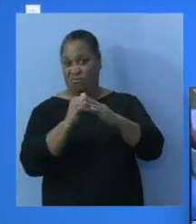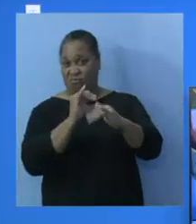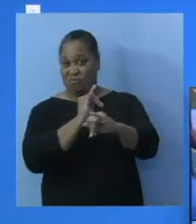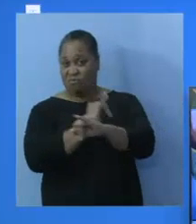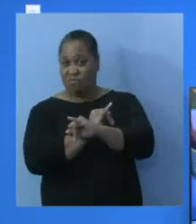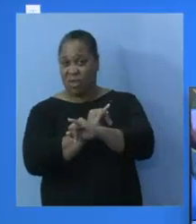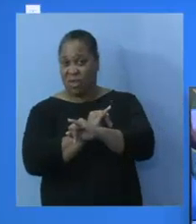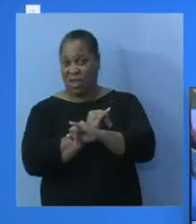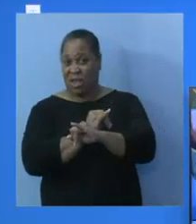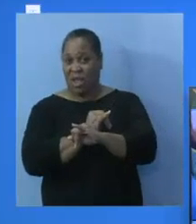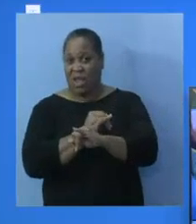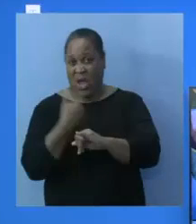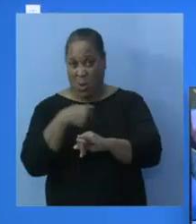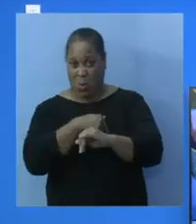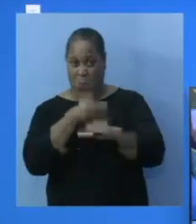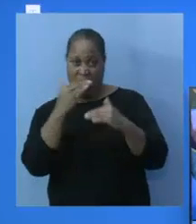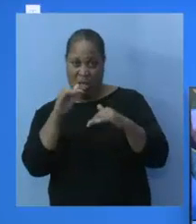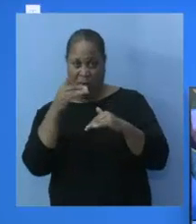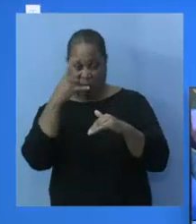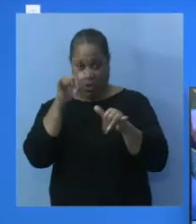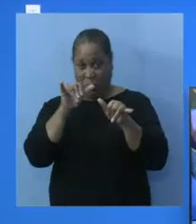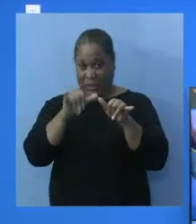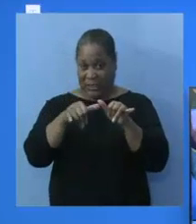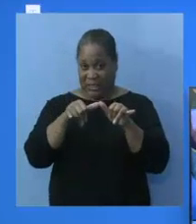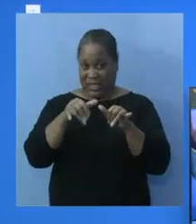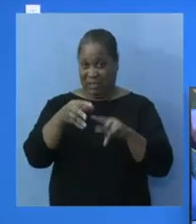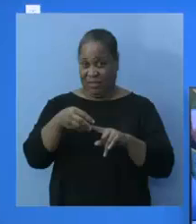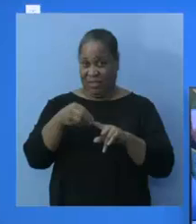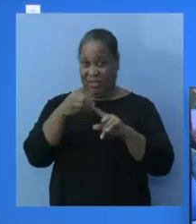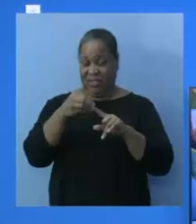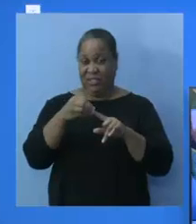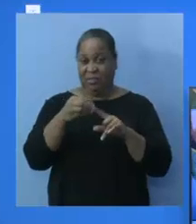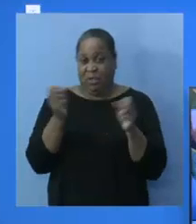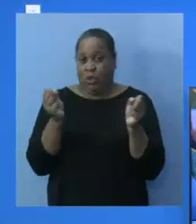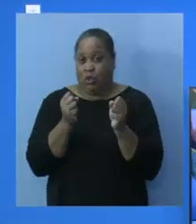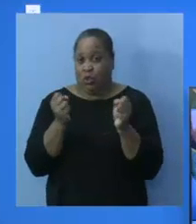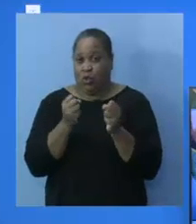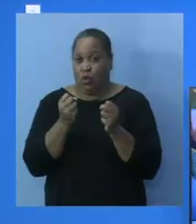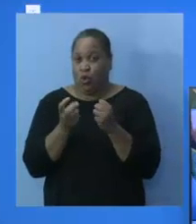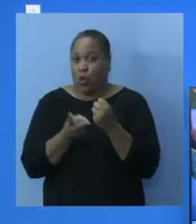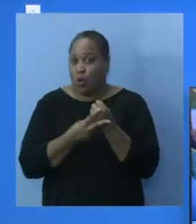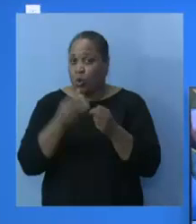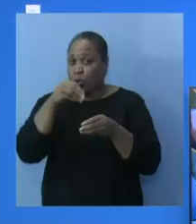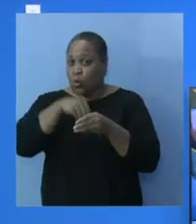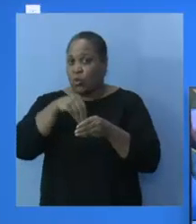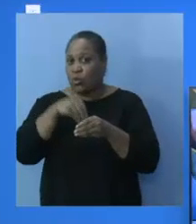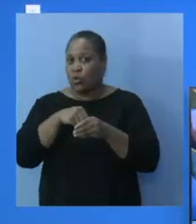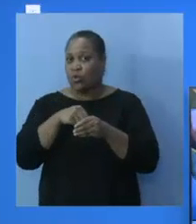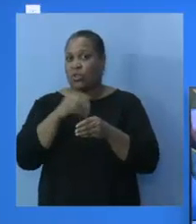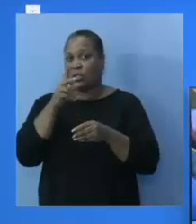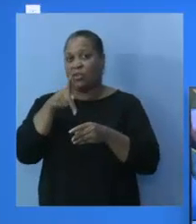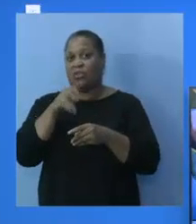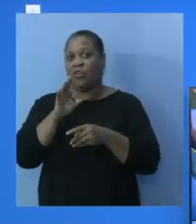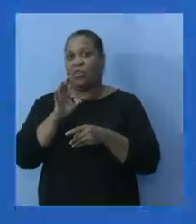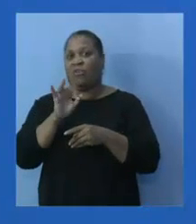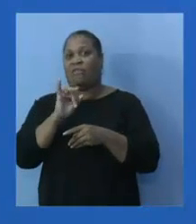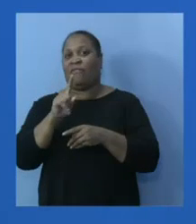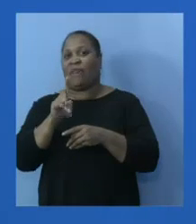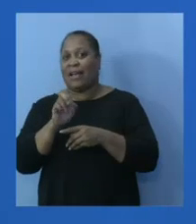Bermuda limited by the size of the special cold storage freezer needed to store the Pfizer vaccine? We